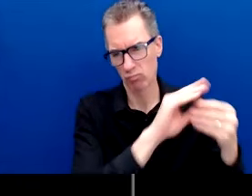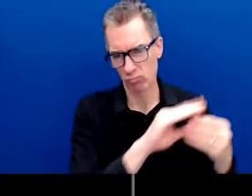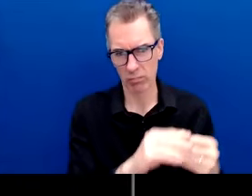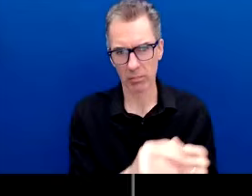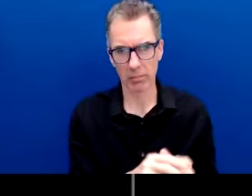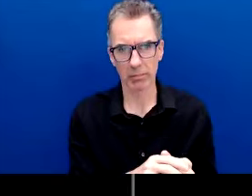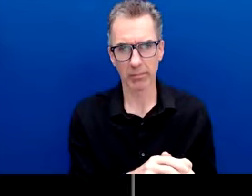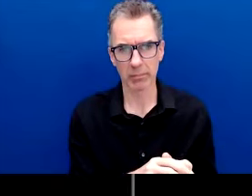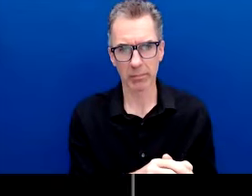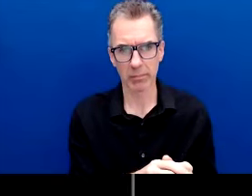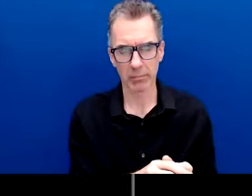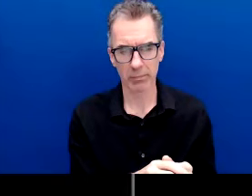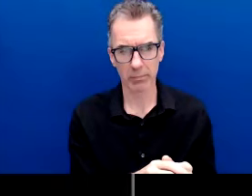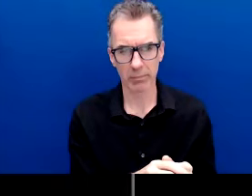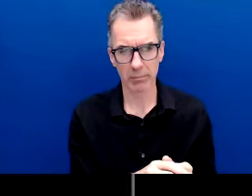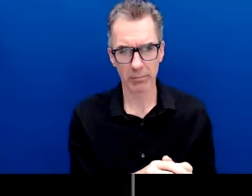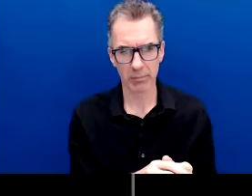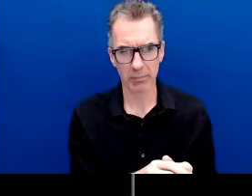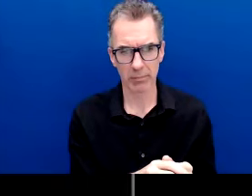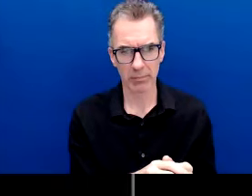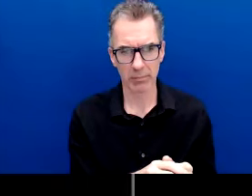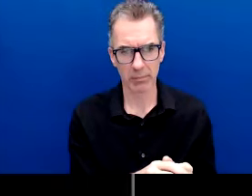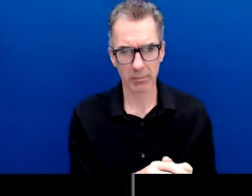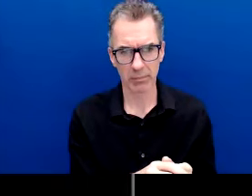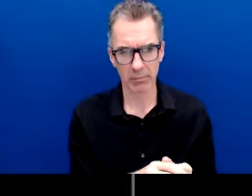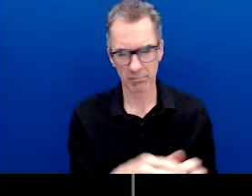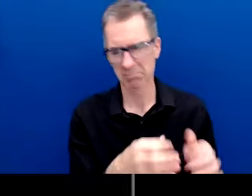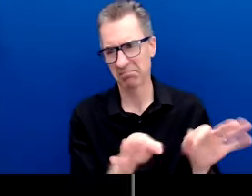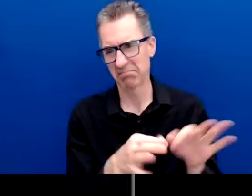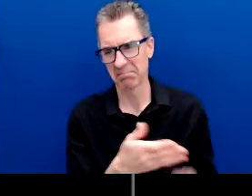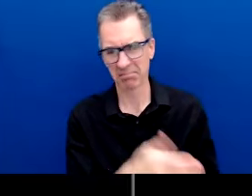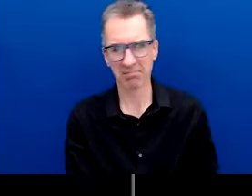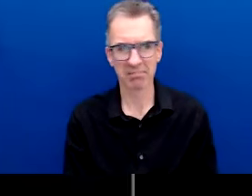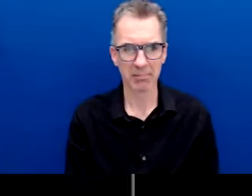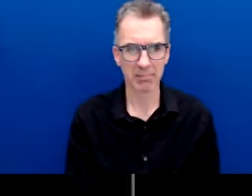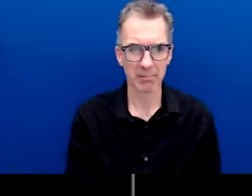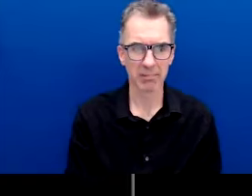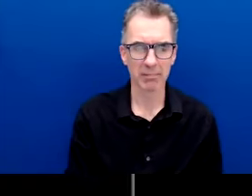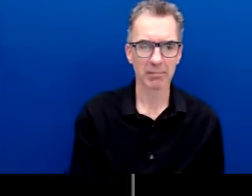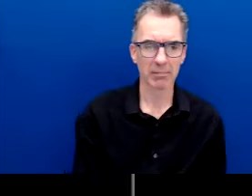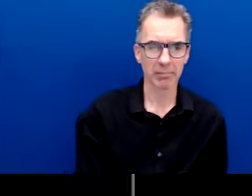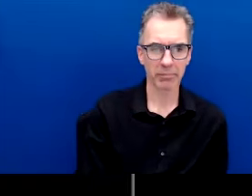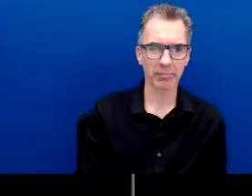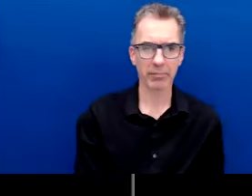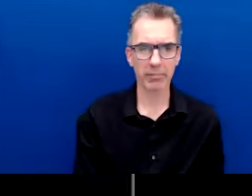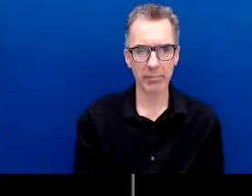They include they are 15 bones. The single bones include the mandible,